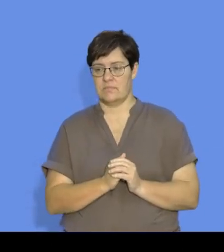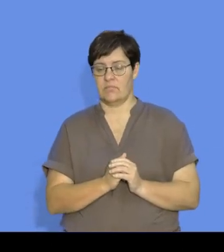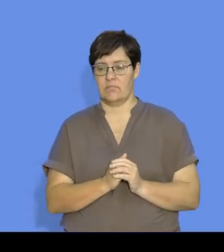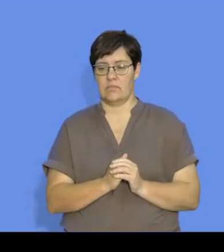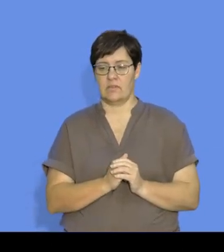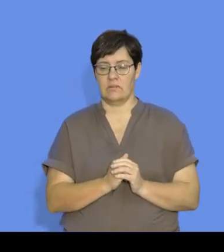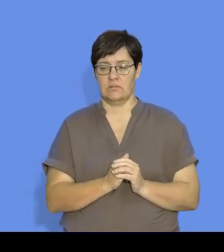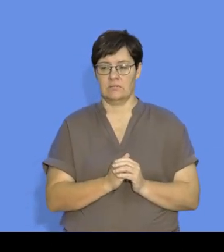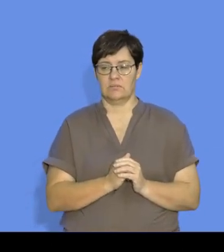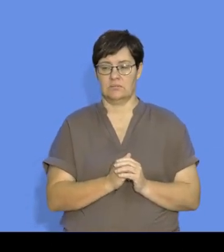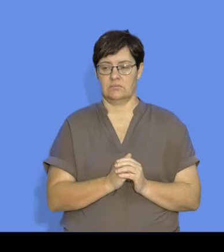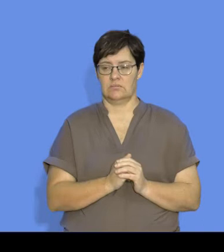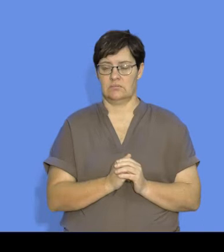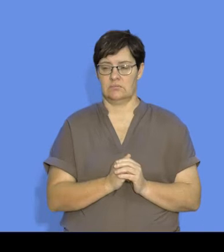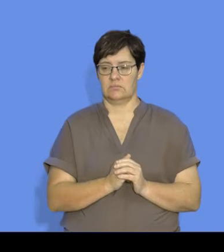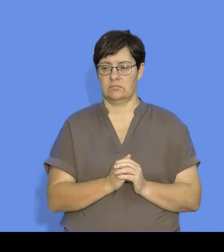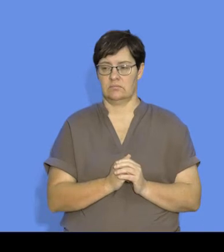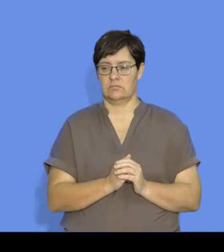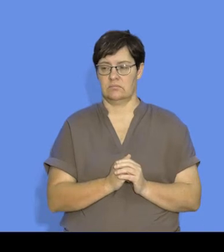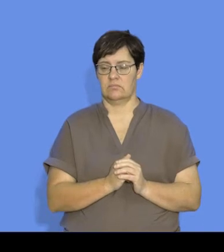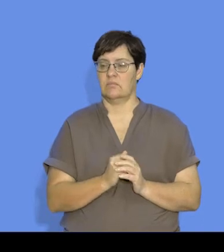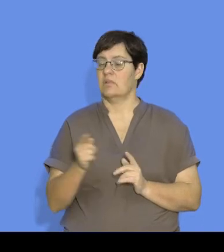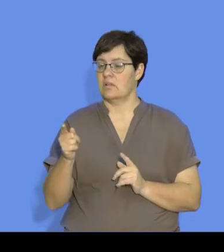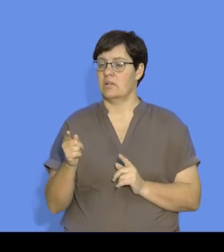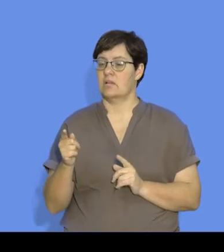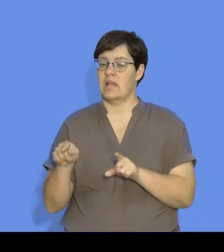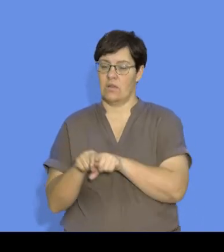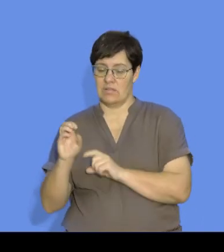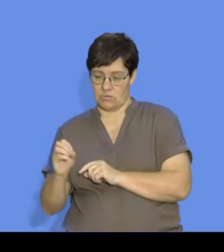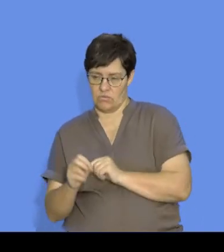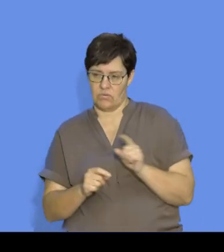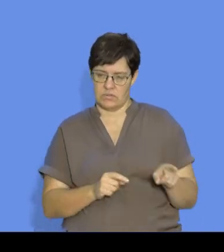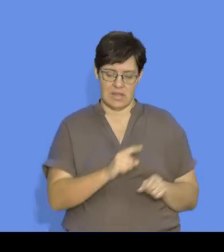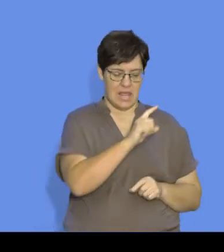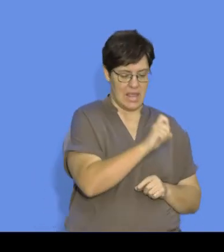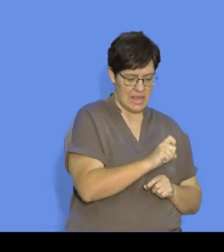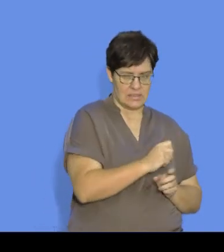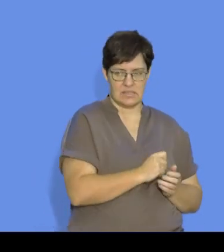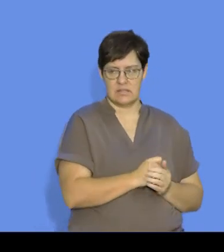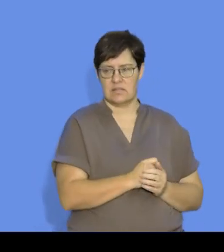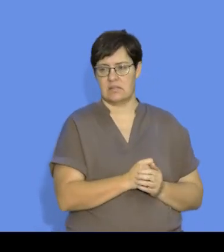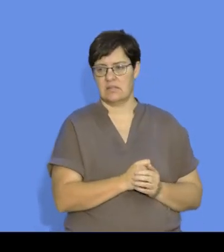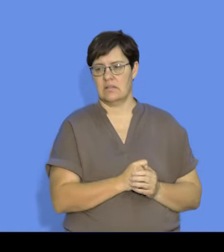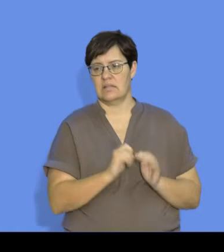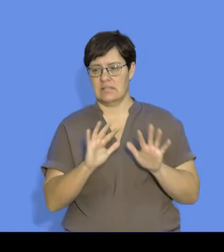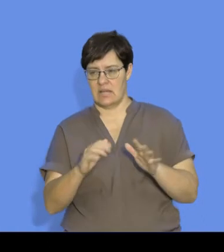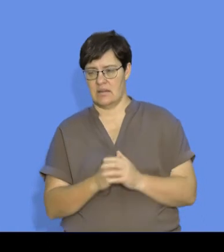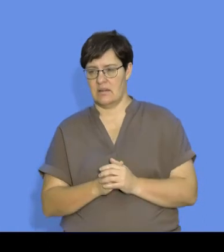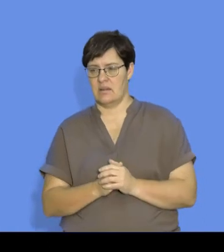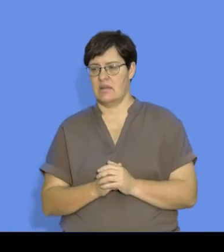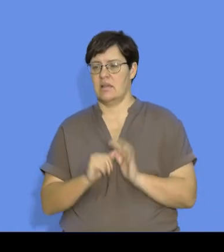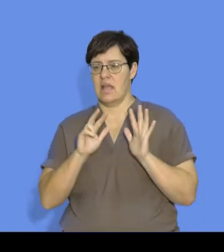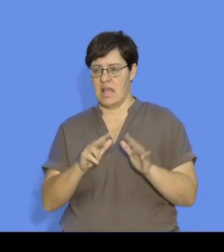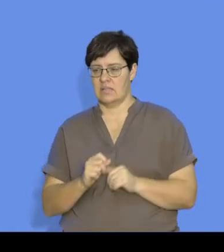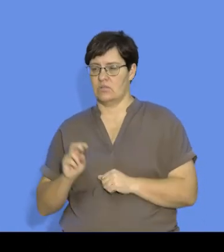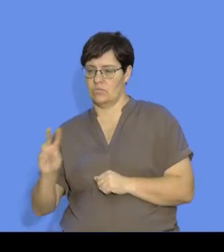factorize this, and to do that, it will be equal to 0 then. It's x and 10, and